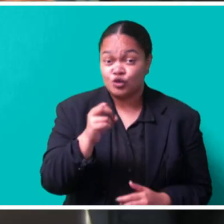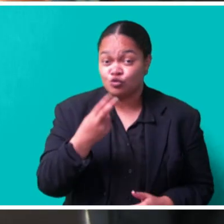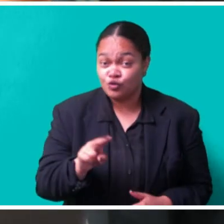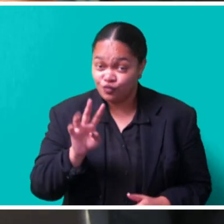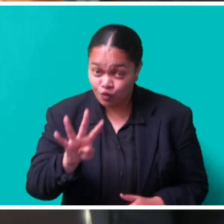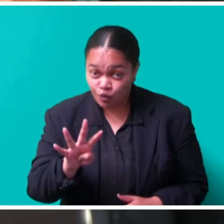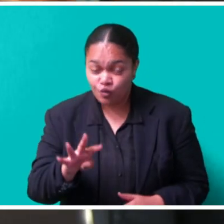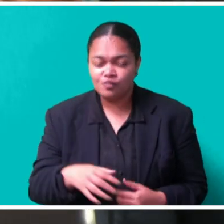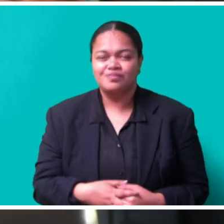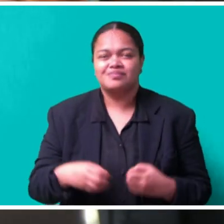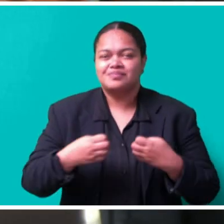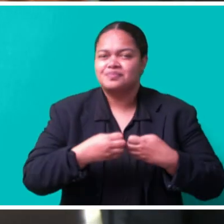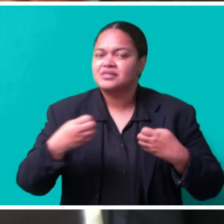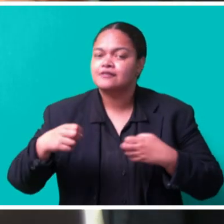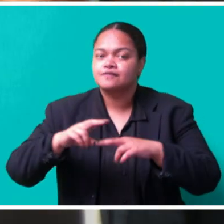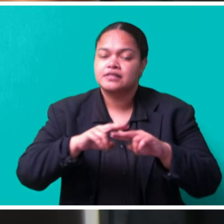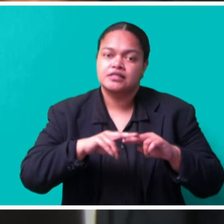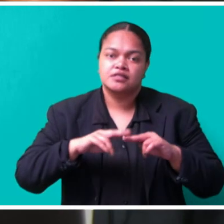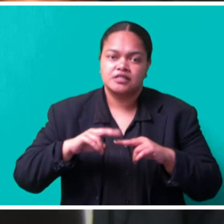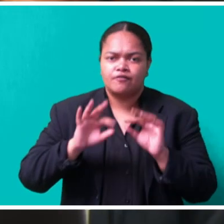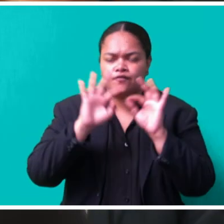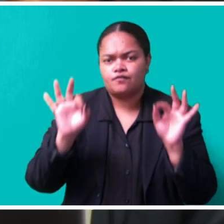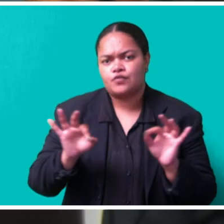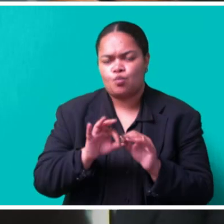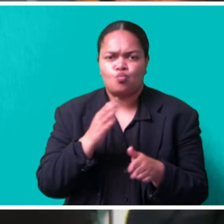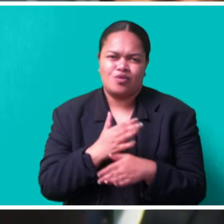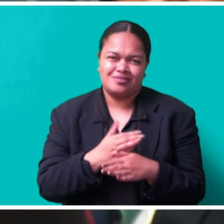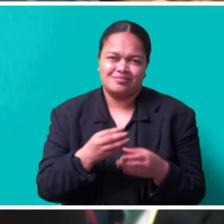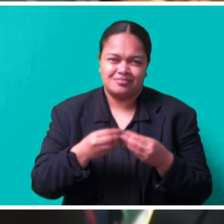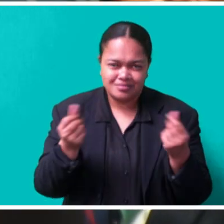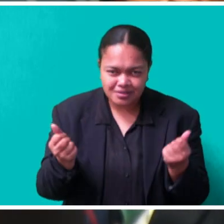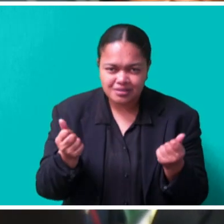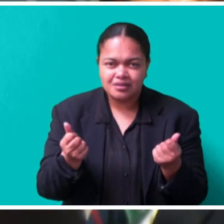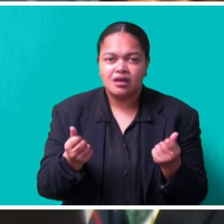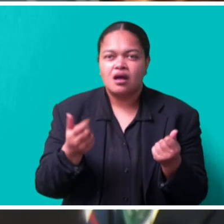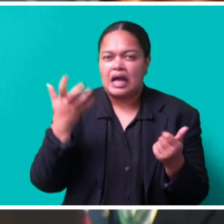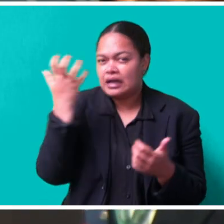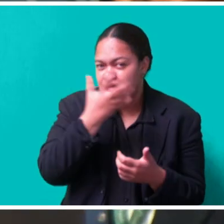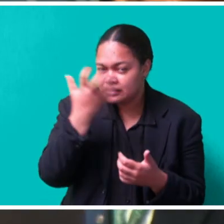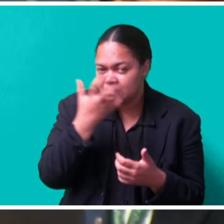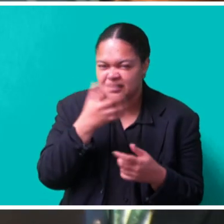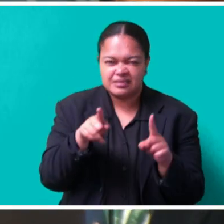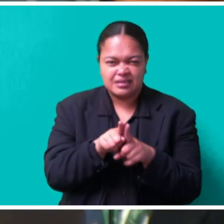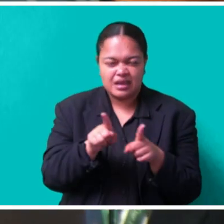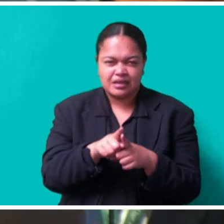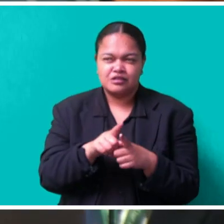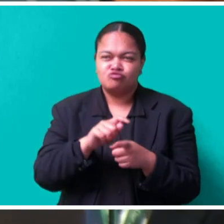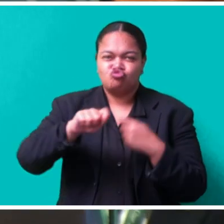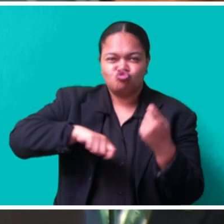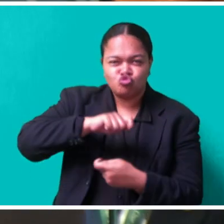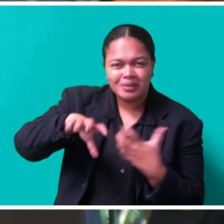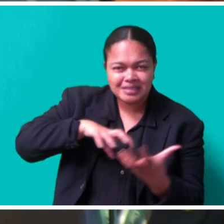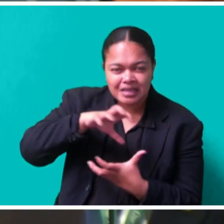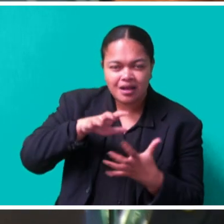the expansion of Fiji's disaster management framework to address not only natural hazards such as tropical cyclones,